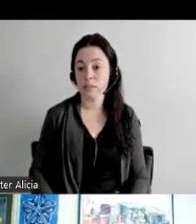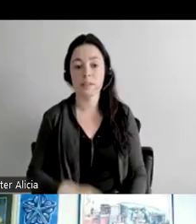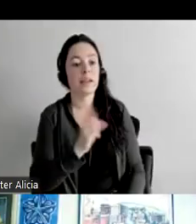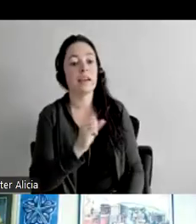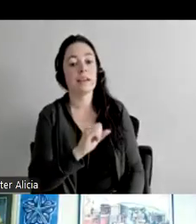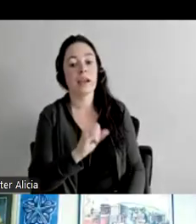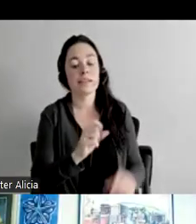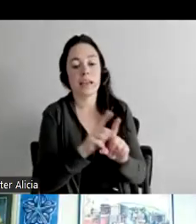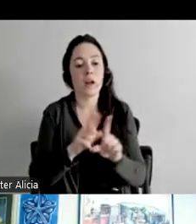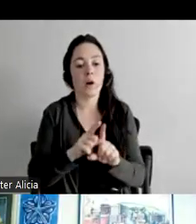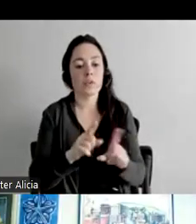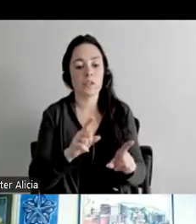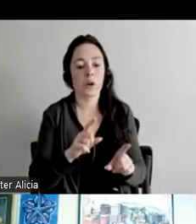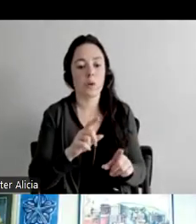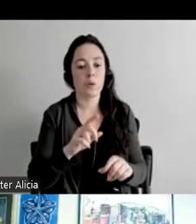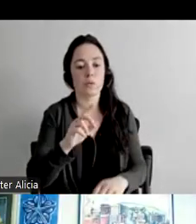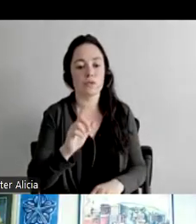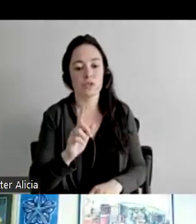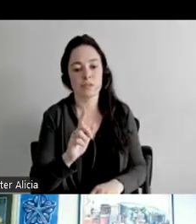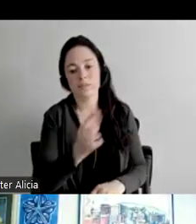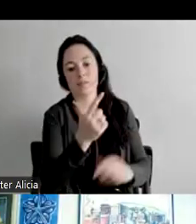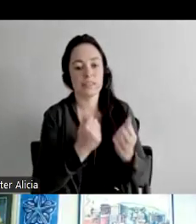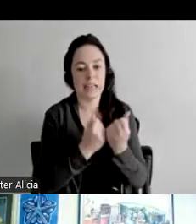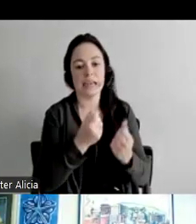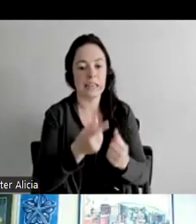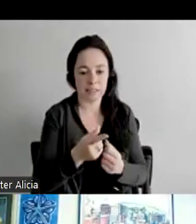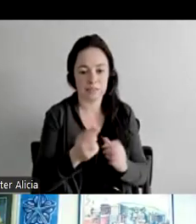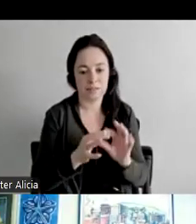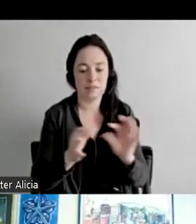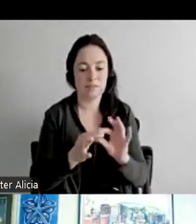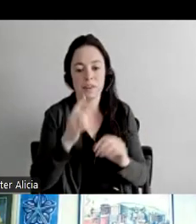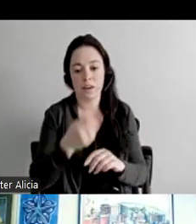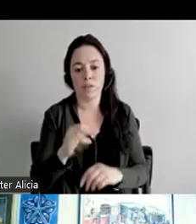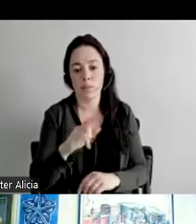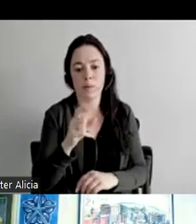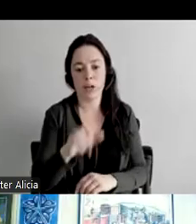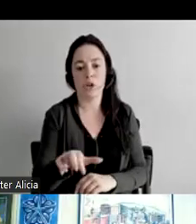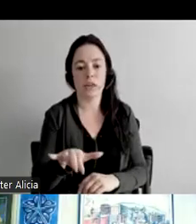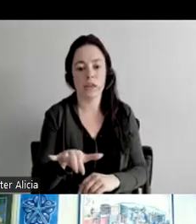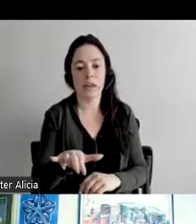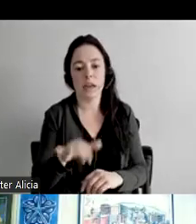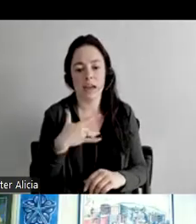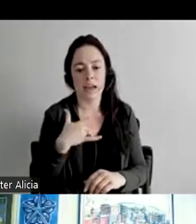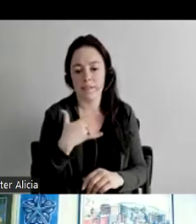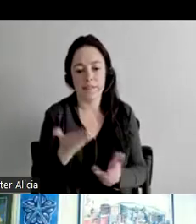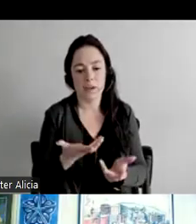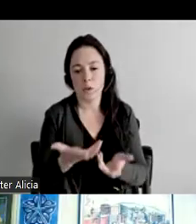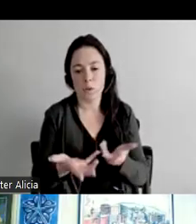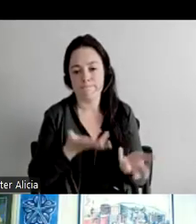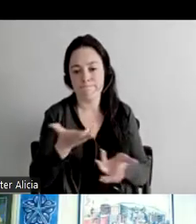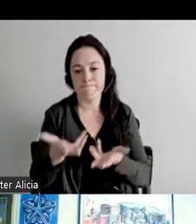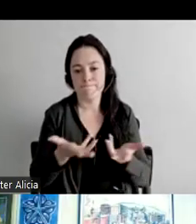Yeah, and also really just seconding that sentiment from Hillary that I just feel like we